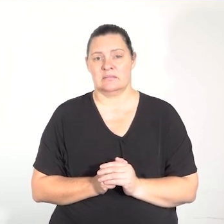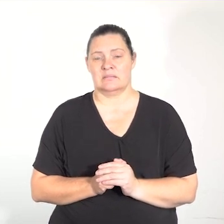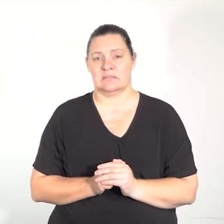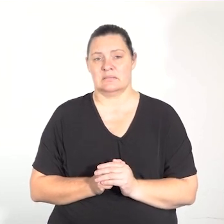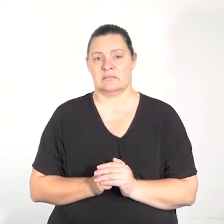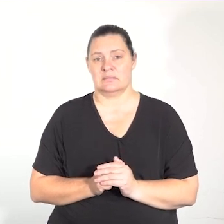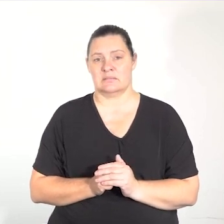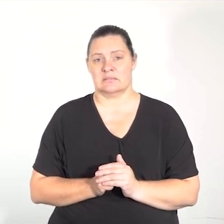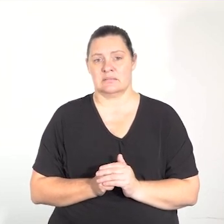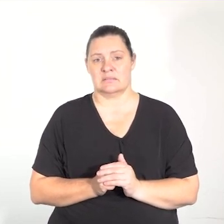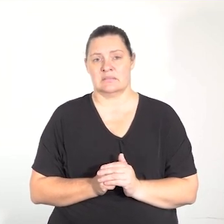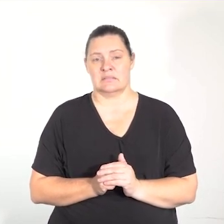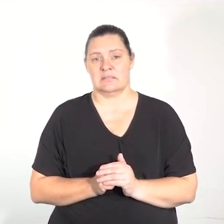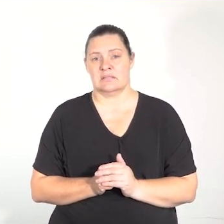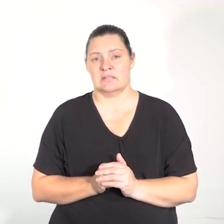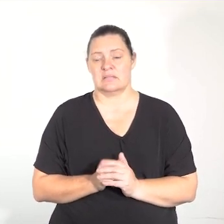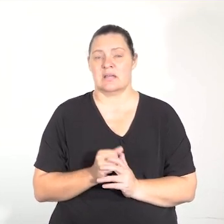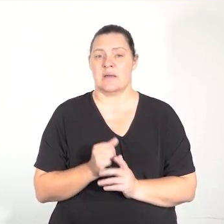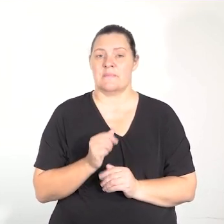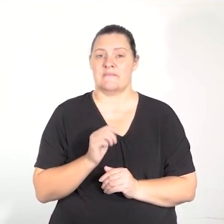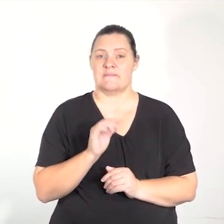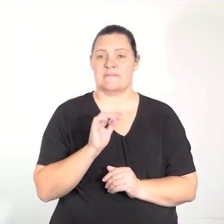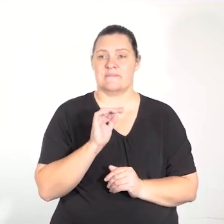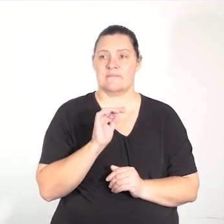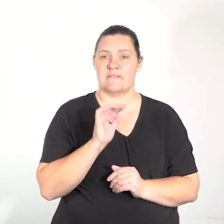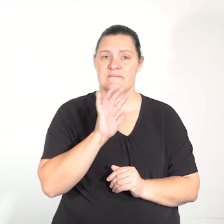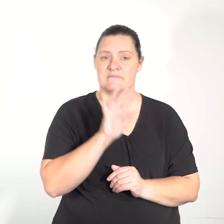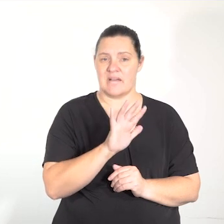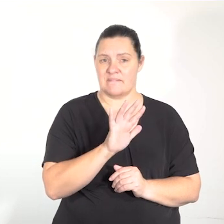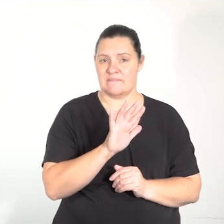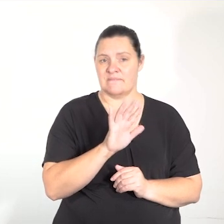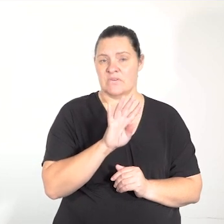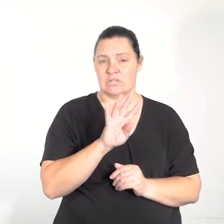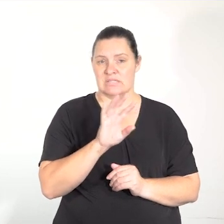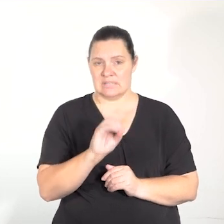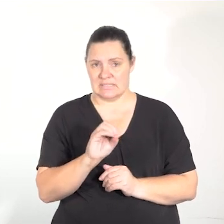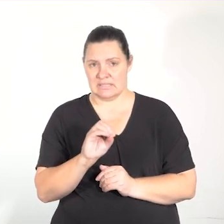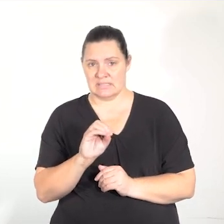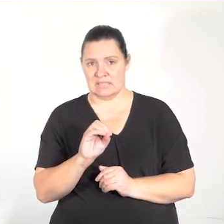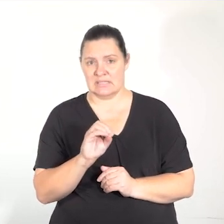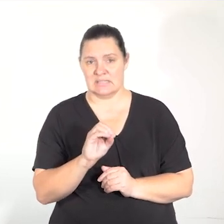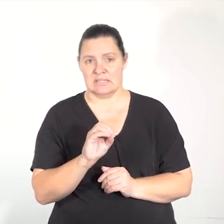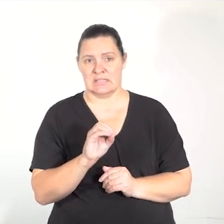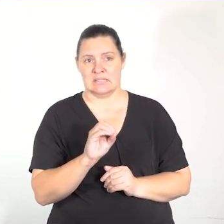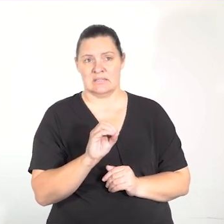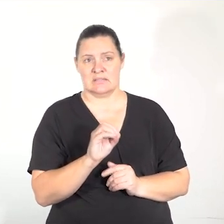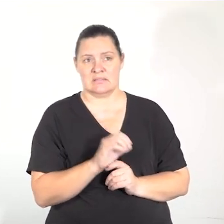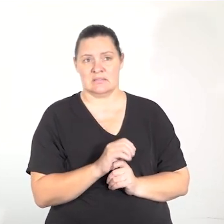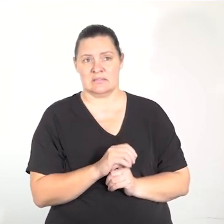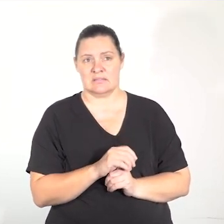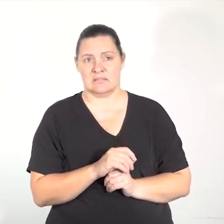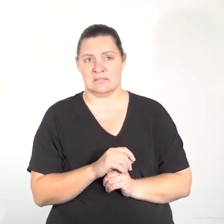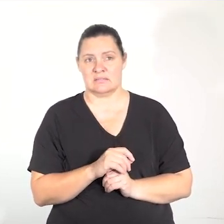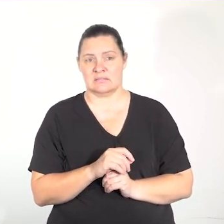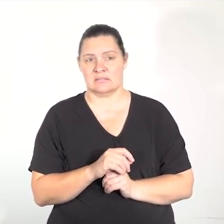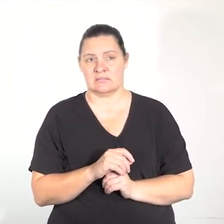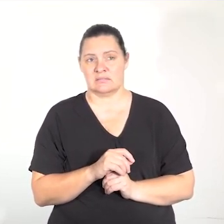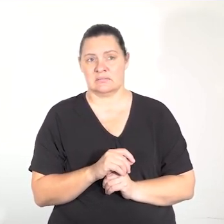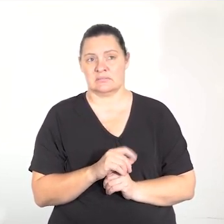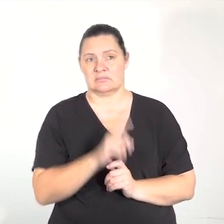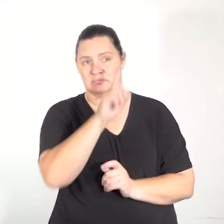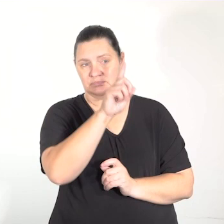2. Now there's 0 ones and we are supposed to subtract 2 ones. We cannot do that, so we are going to go to the